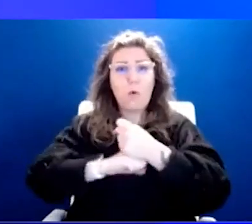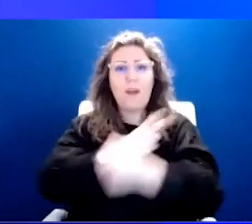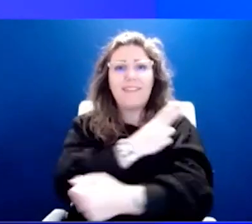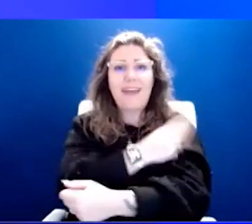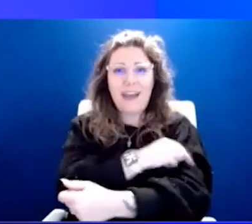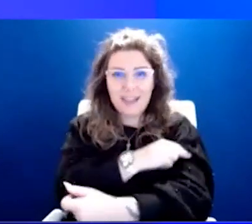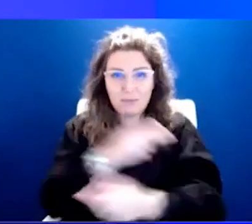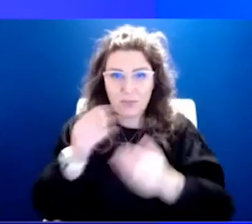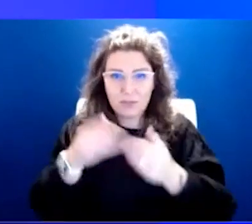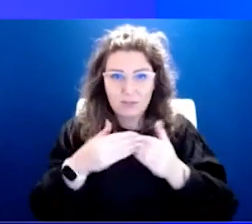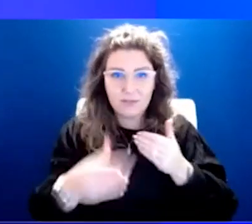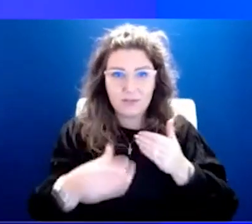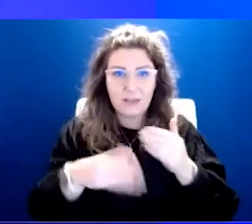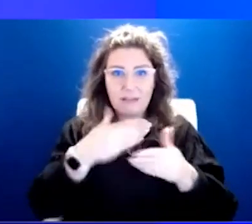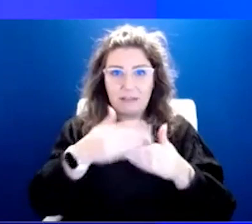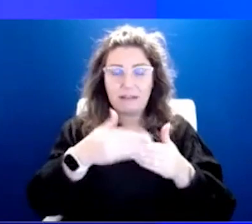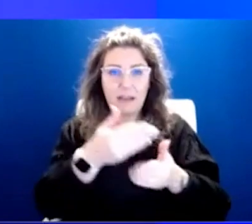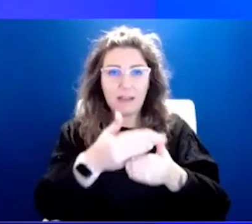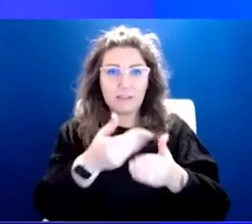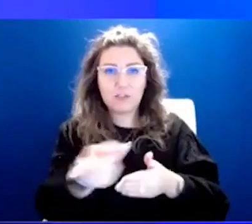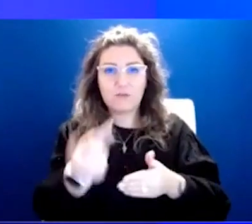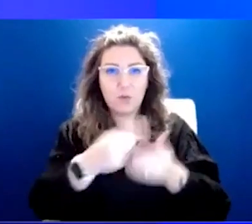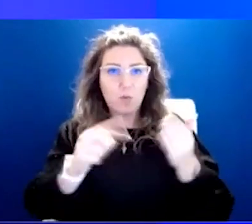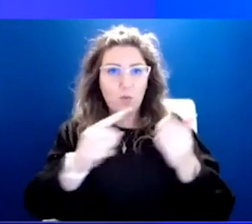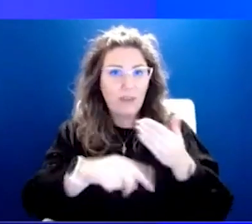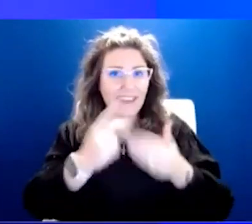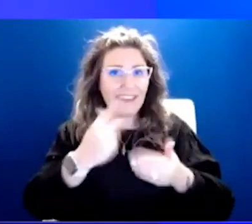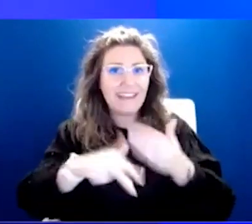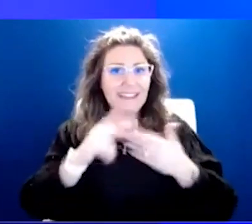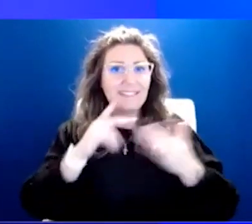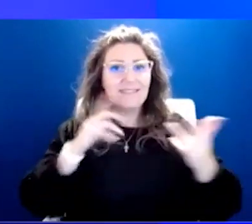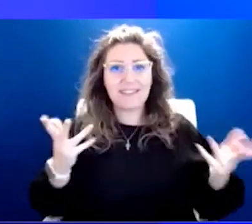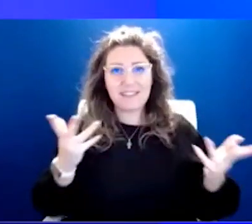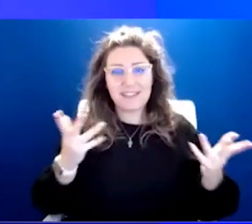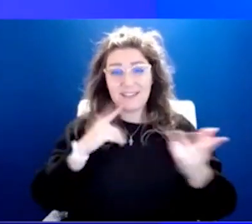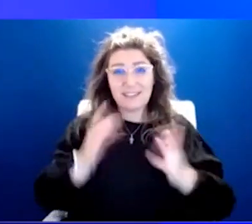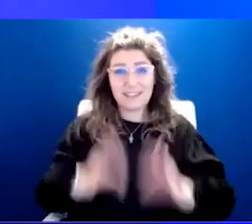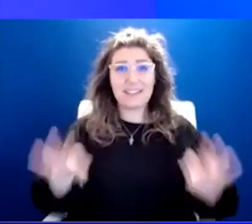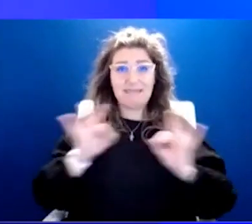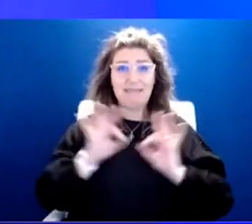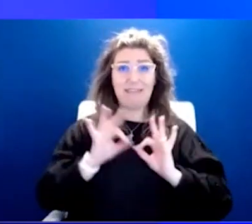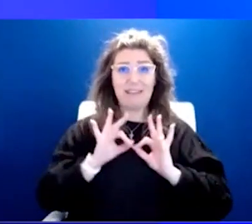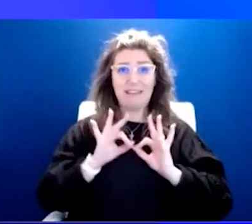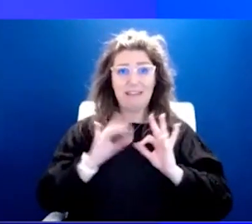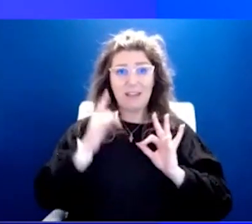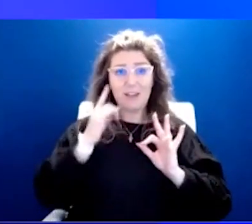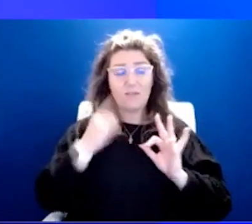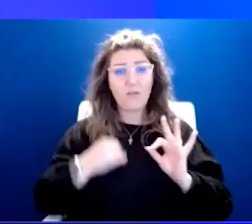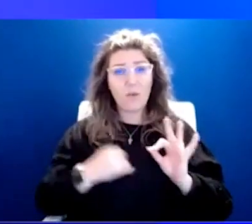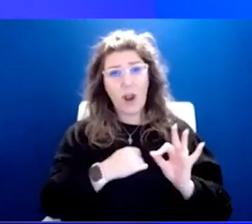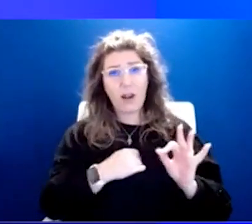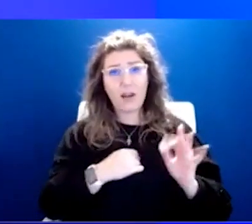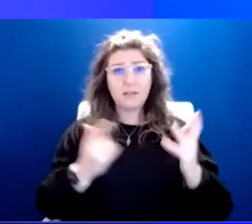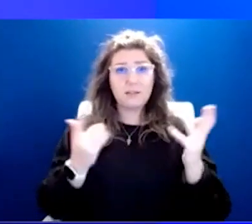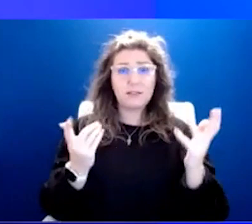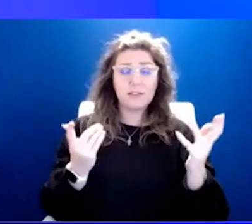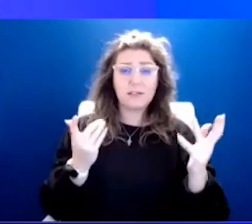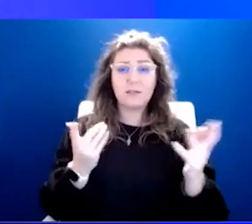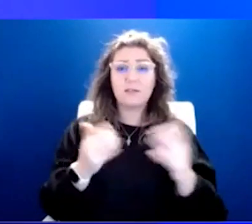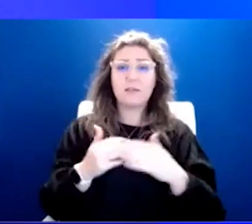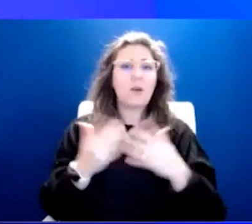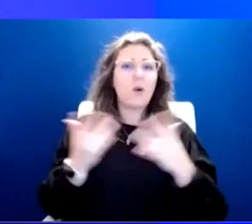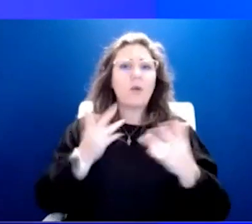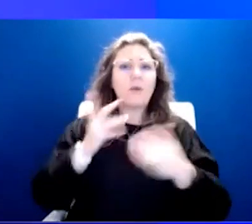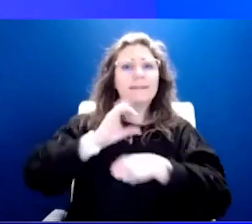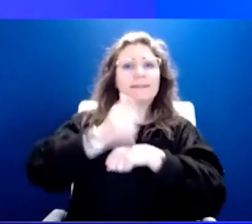into these next few weeks. I think that this is really a key time for us mm-hmm. to be looking at what we've got in place in terms